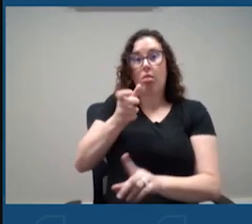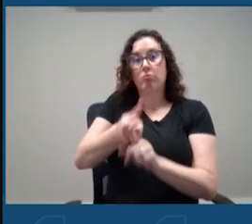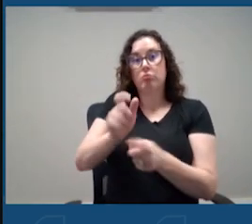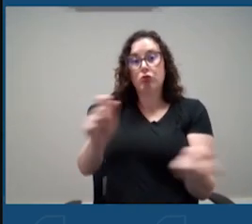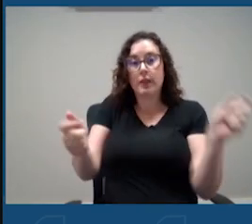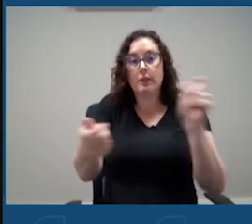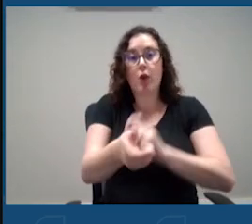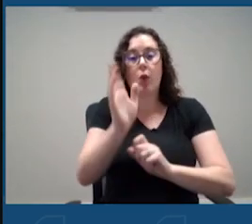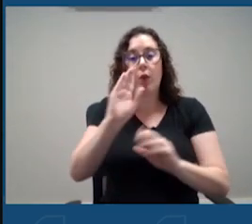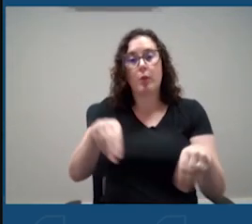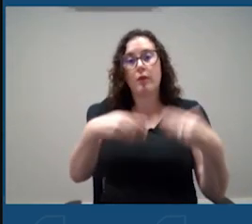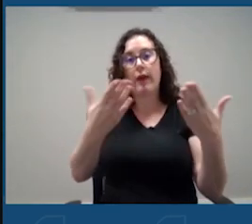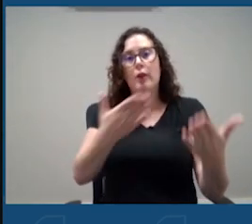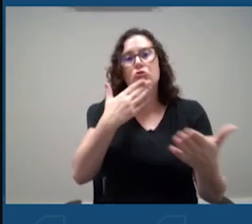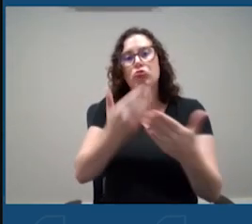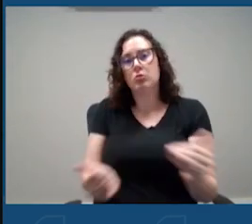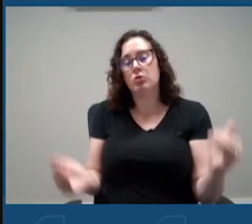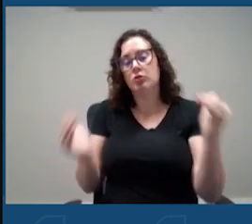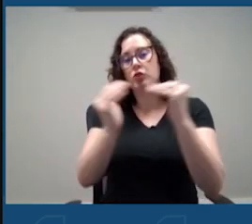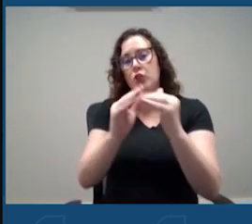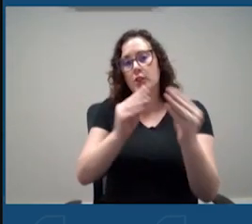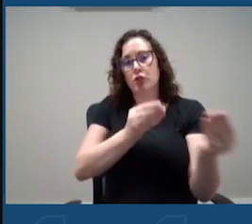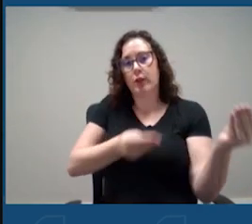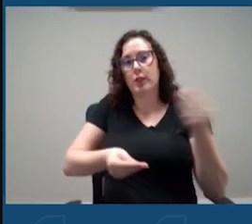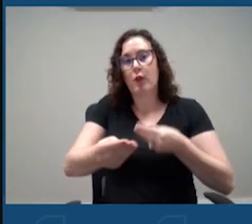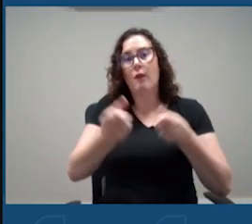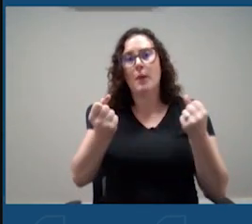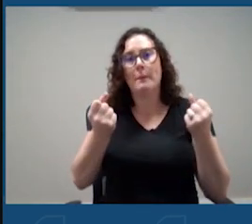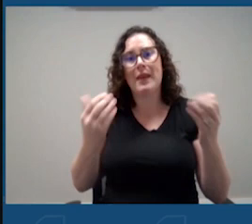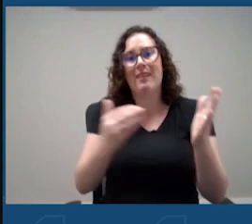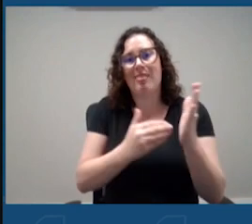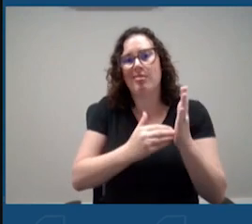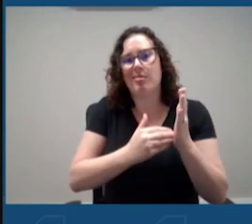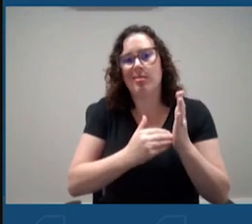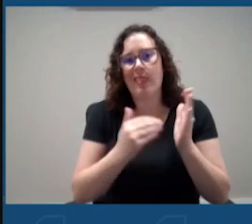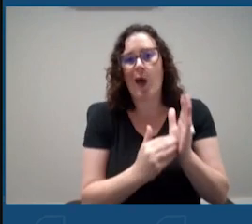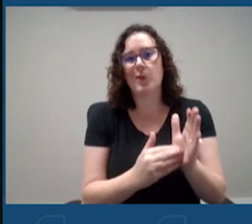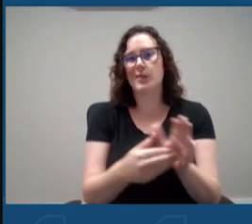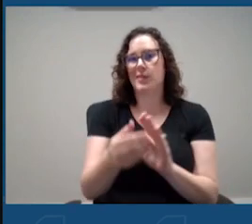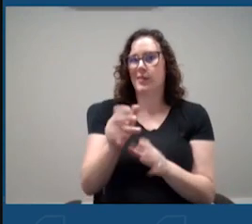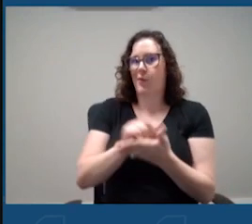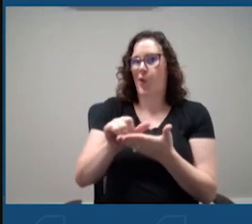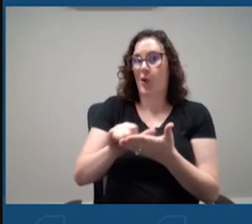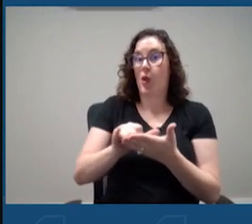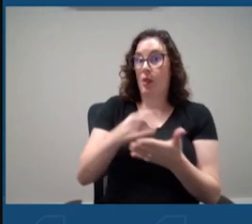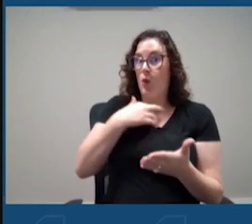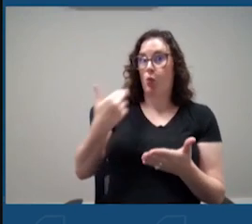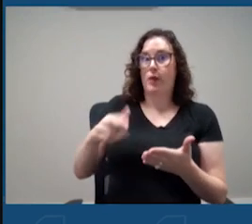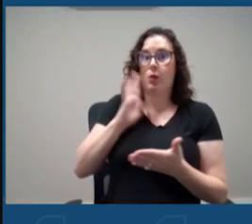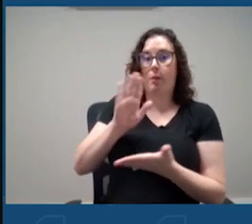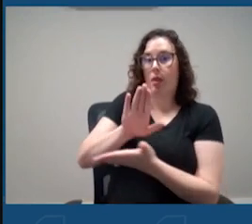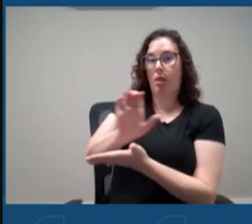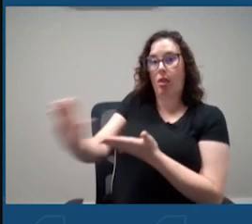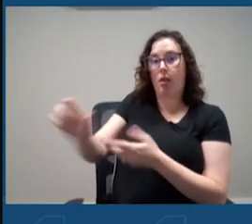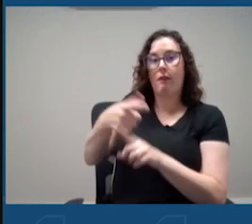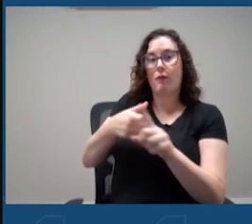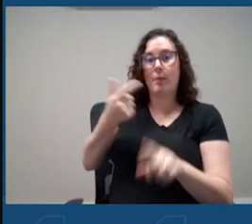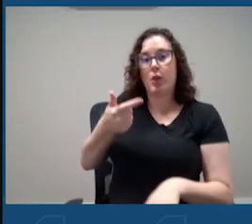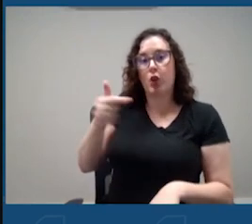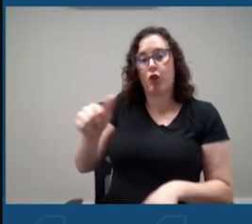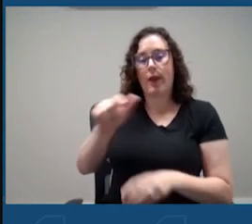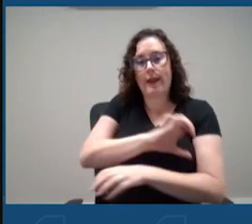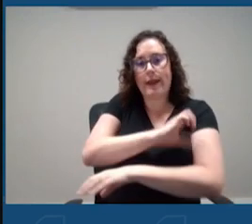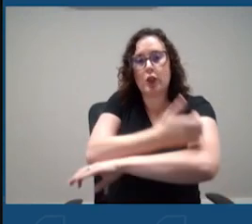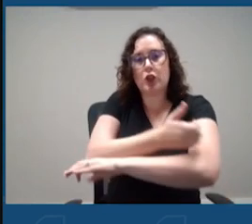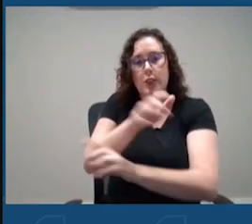just transition for thousands of middle-class New Yorkers who are at risk of being excluded from the green energy transition. Thermal energy